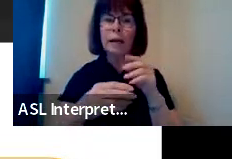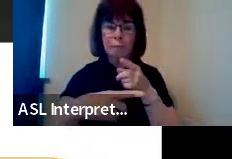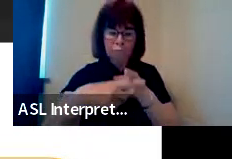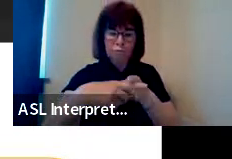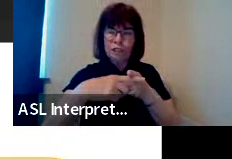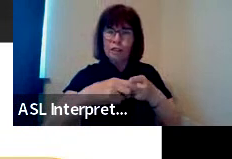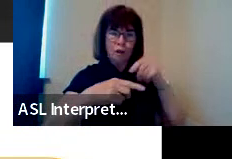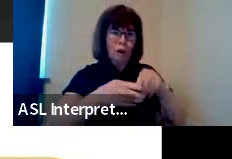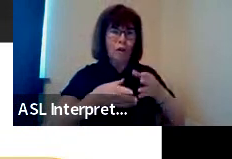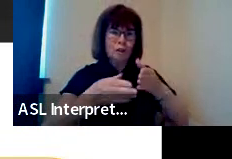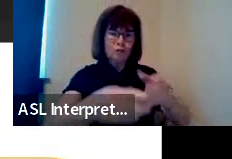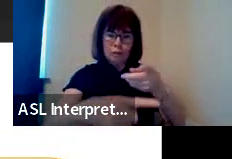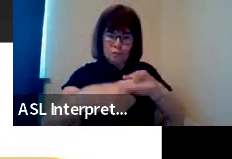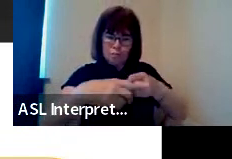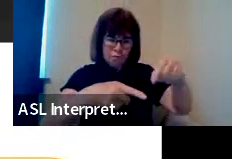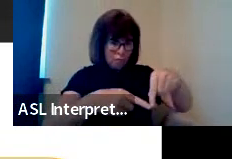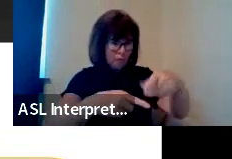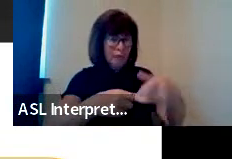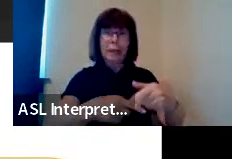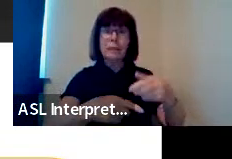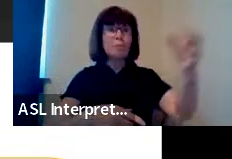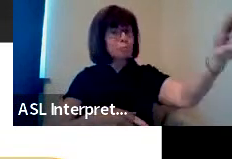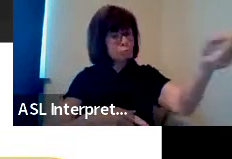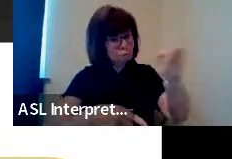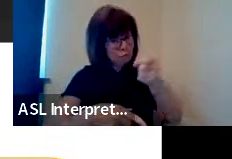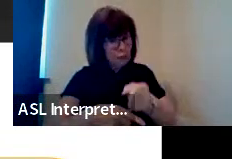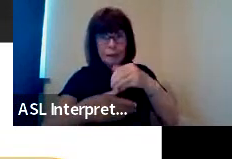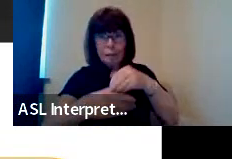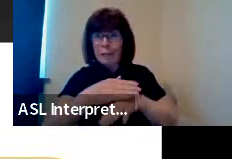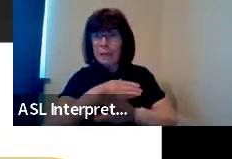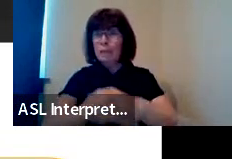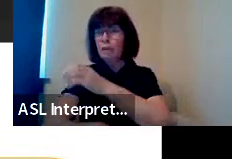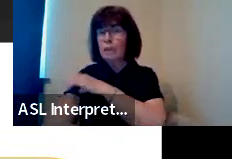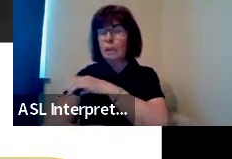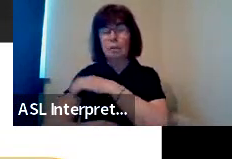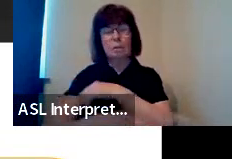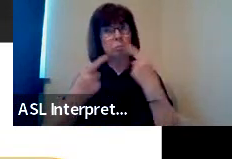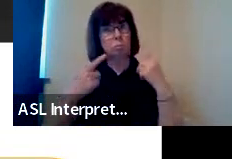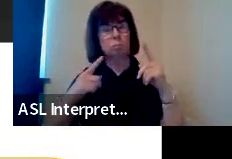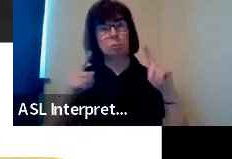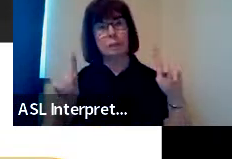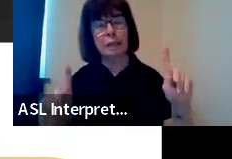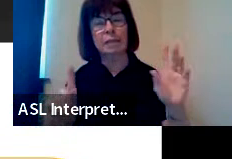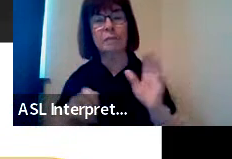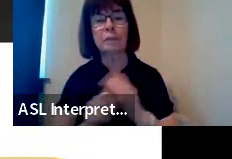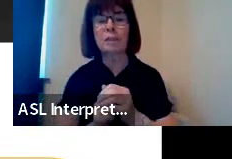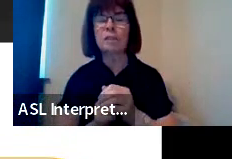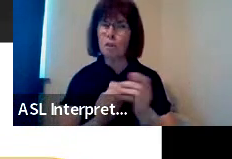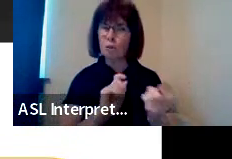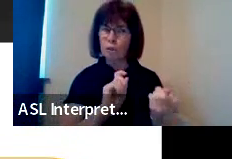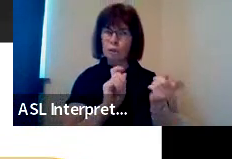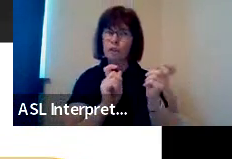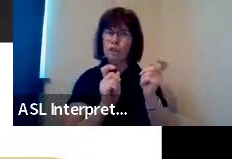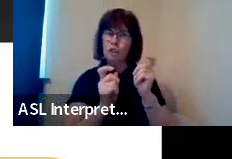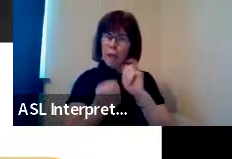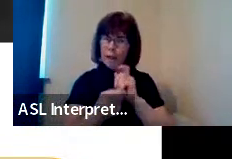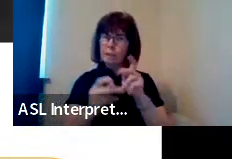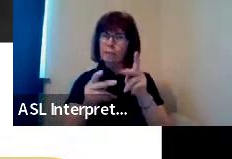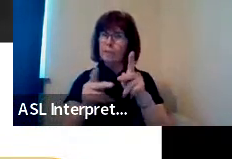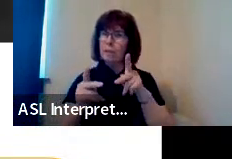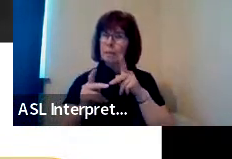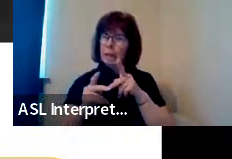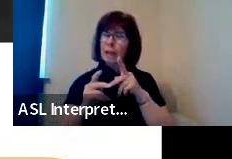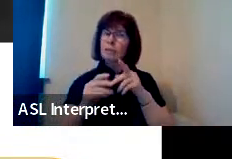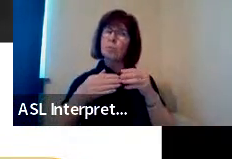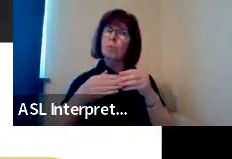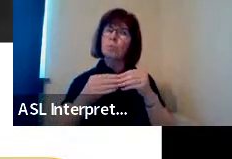just bring them into the vaccine clinic was very successful. And so I want to say just changing locations, being flexible to the